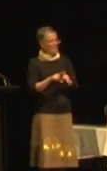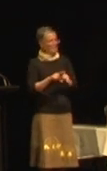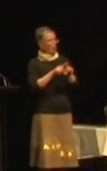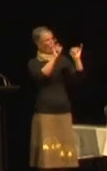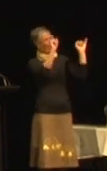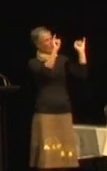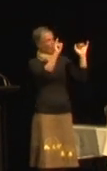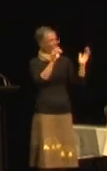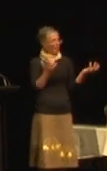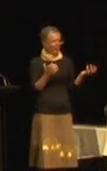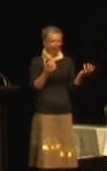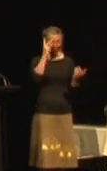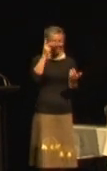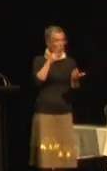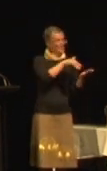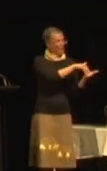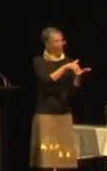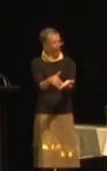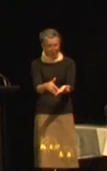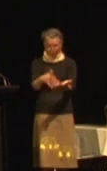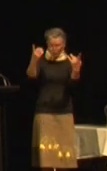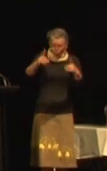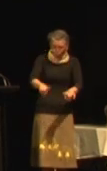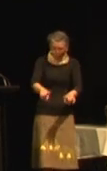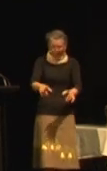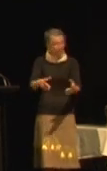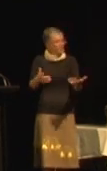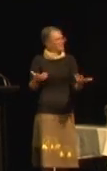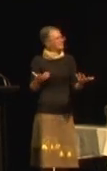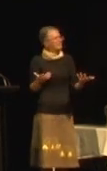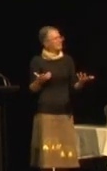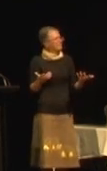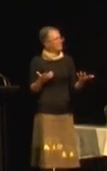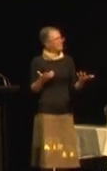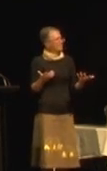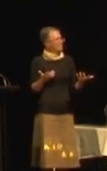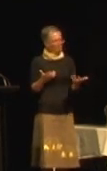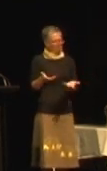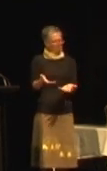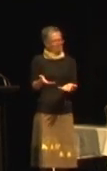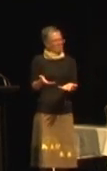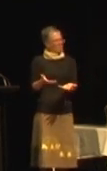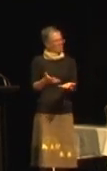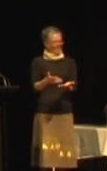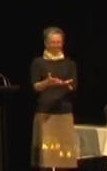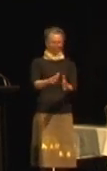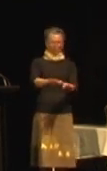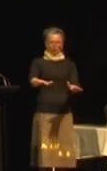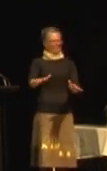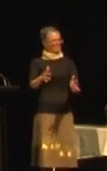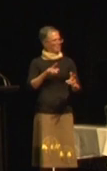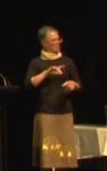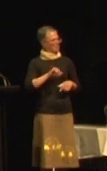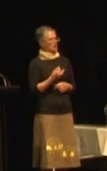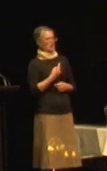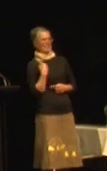going to show up and help us figure out how to crack ending poverty, saving the oceans. It's just us. It's just us. It's